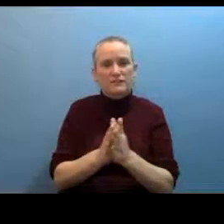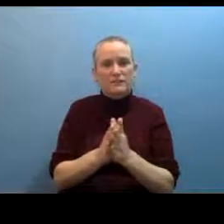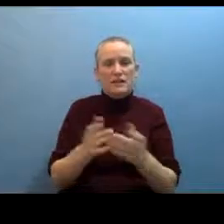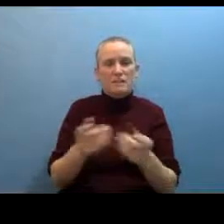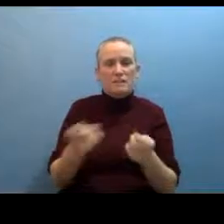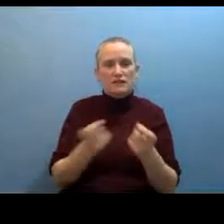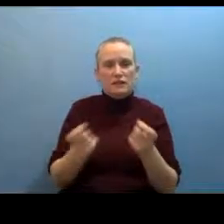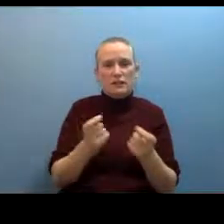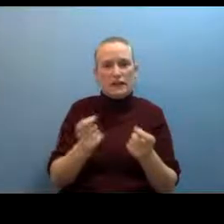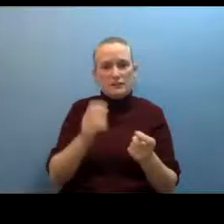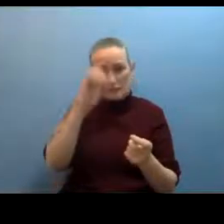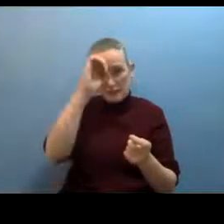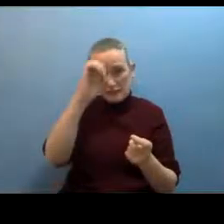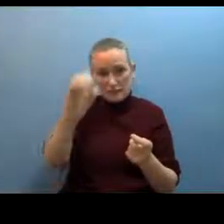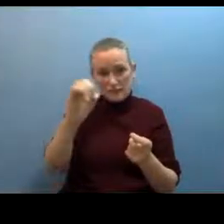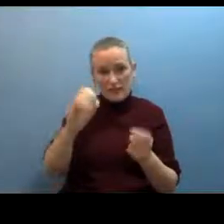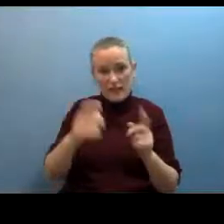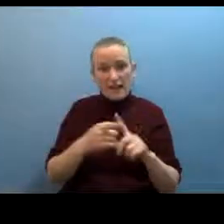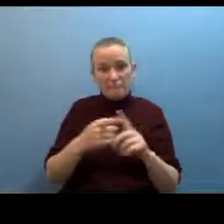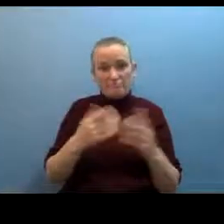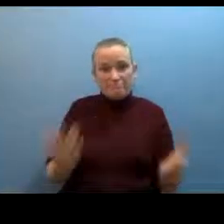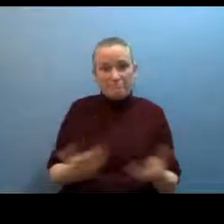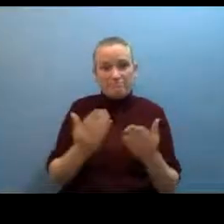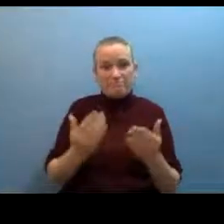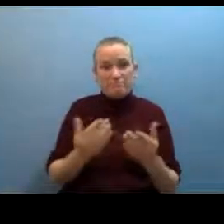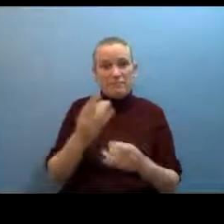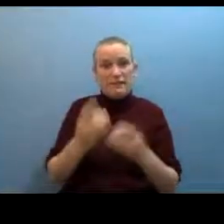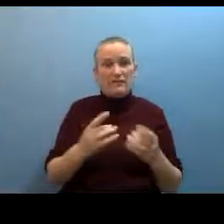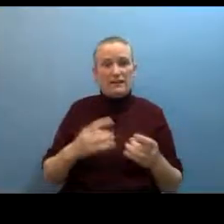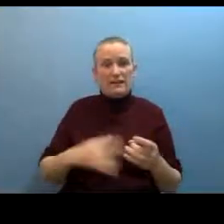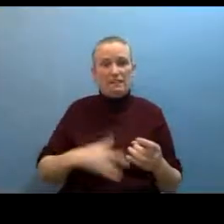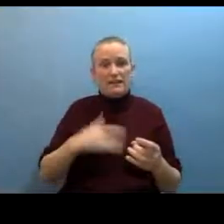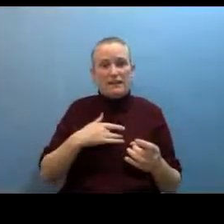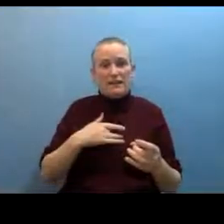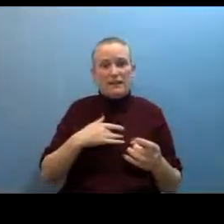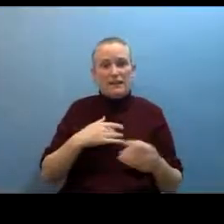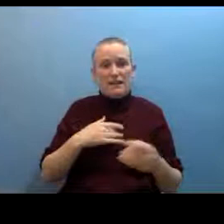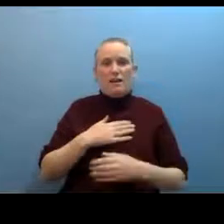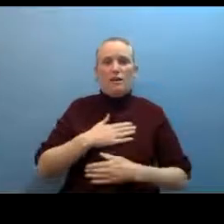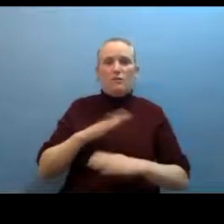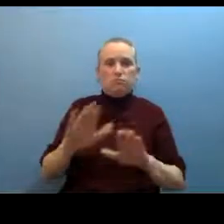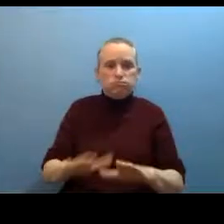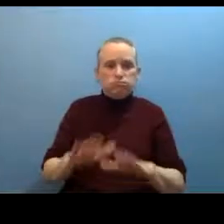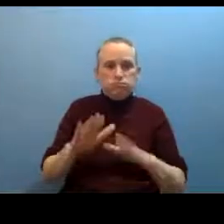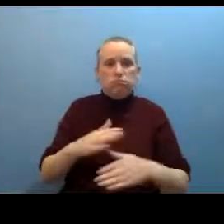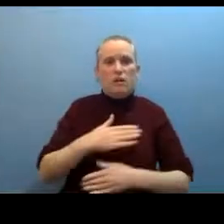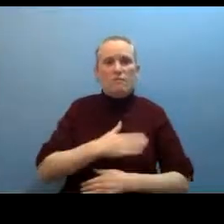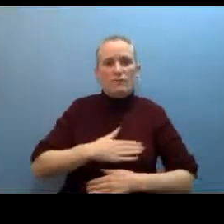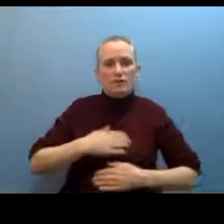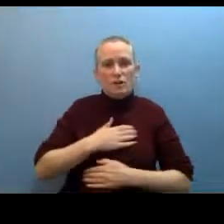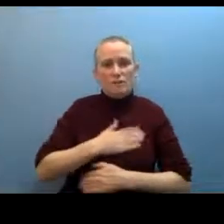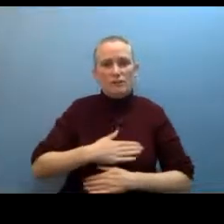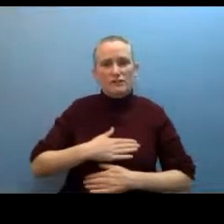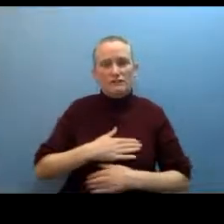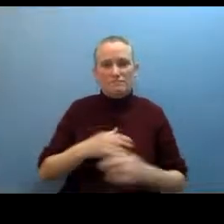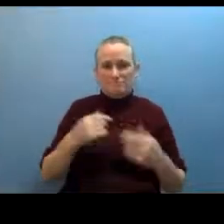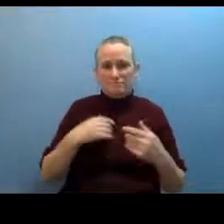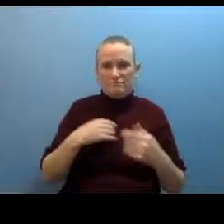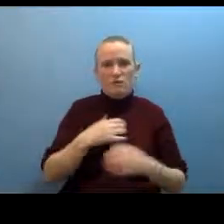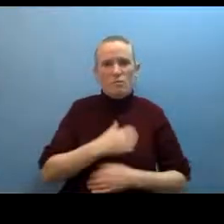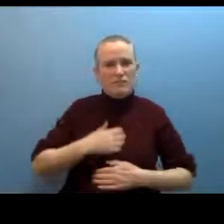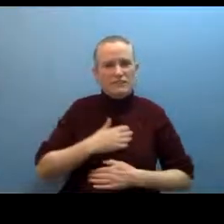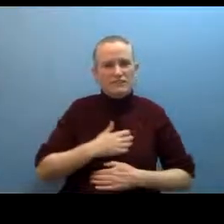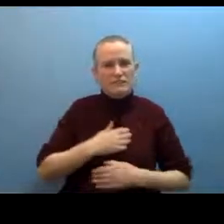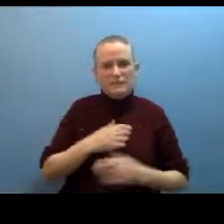generally creating a feeling of comfort in a time of so much uncertainty. But most importantly, it's to, I guess,